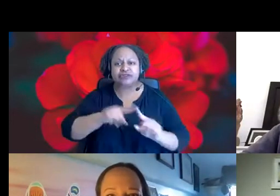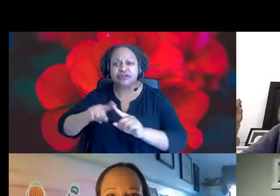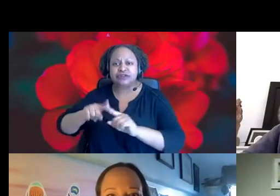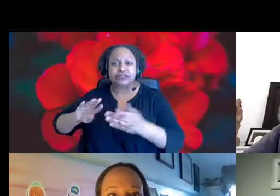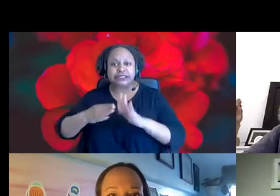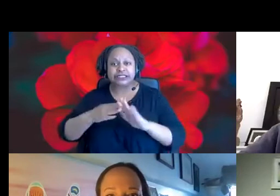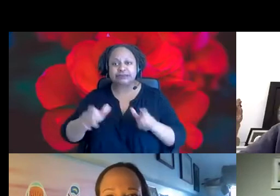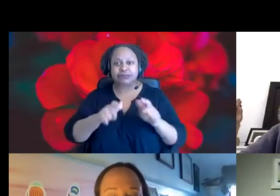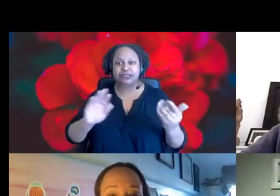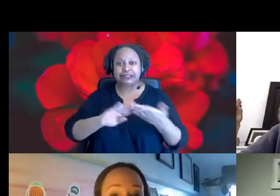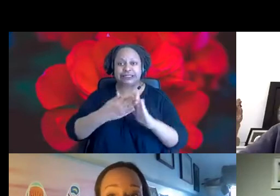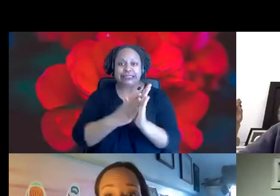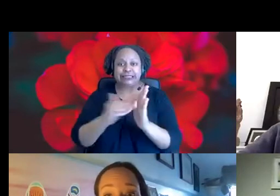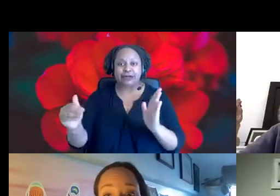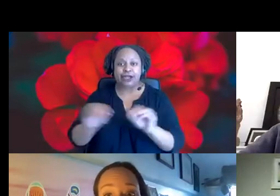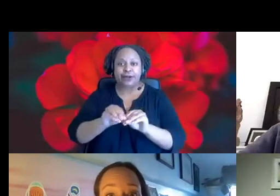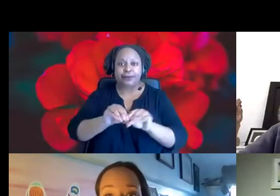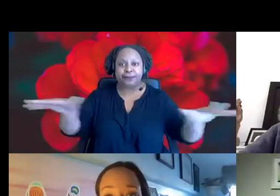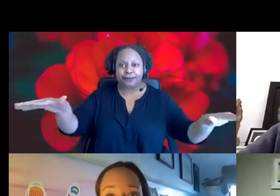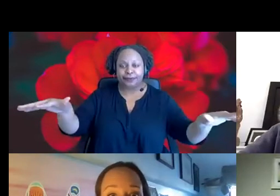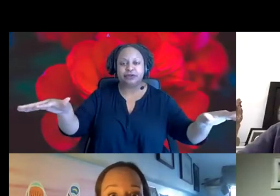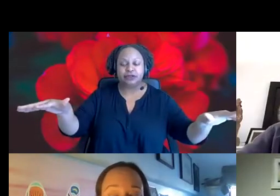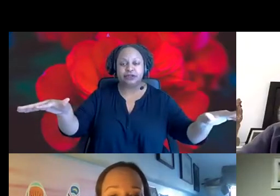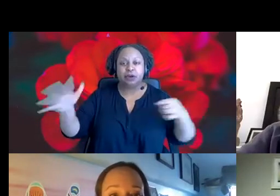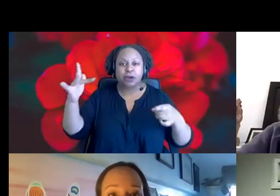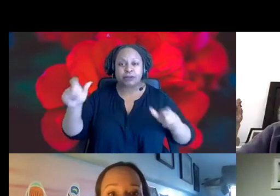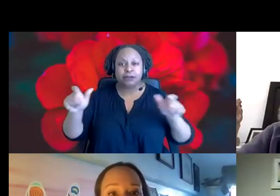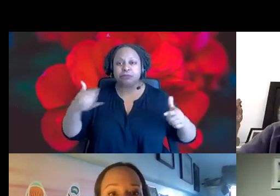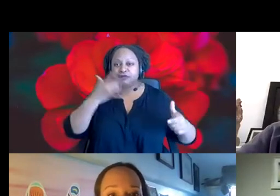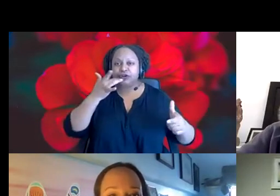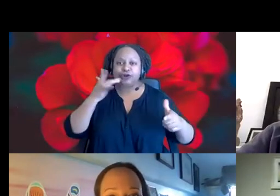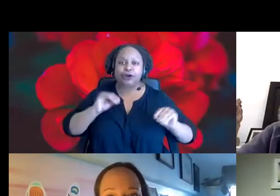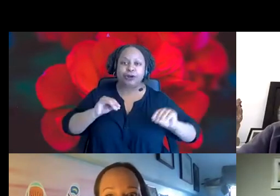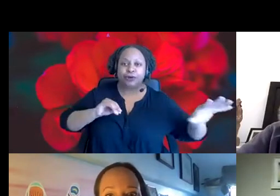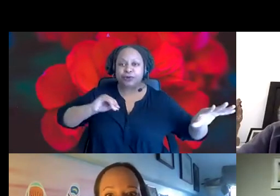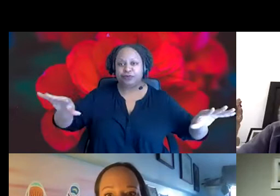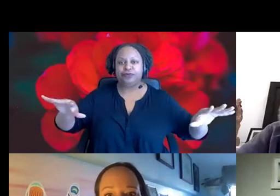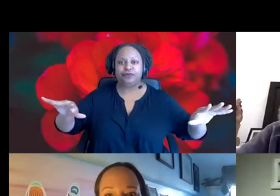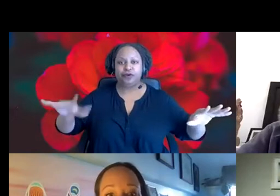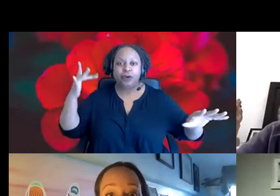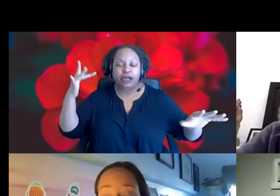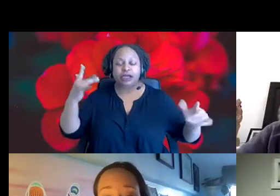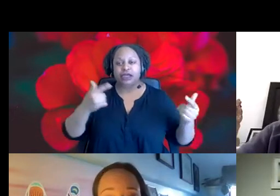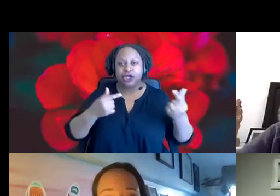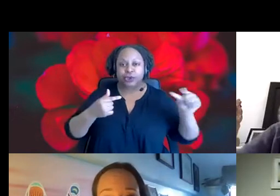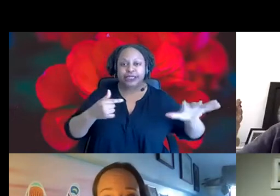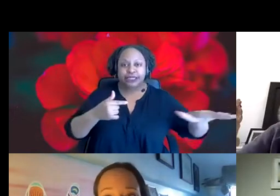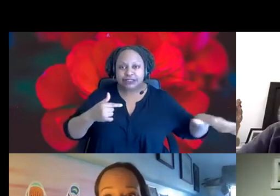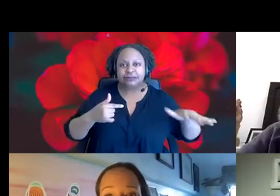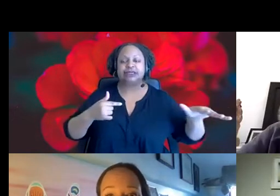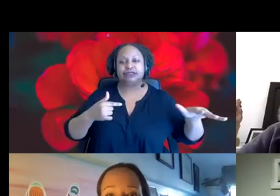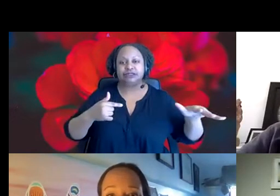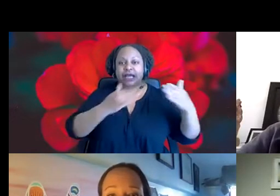people go to find places where they can have some green space to be outdoors with some distance, where it's not as expensive